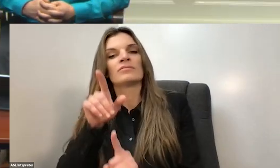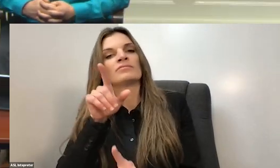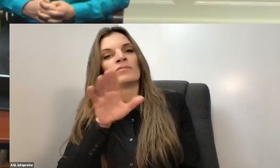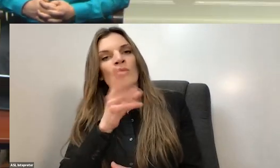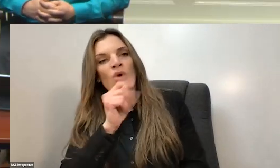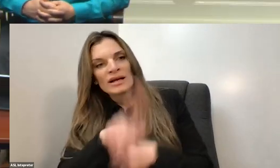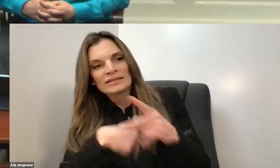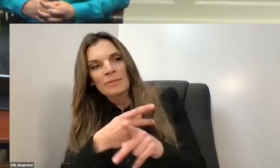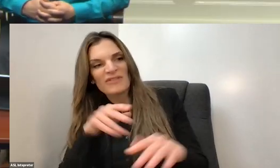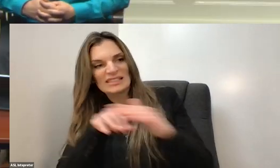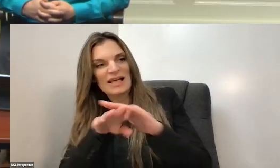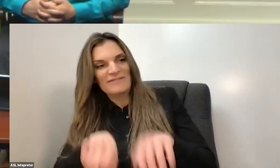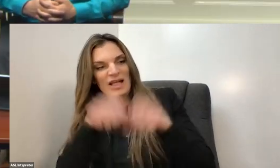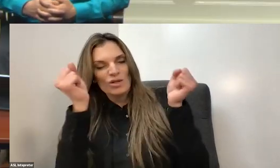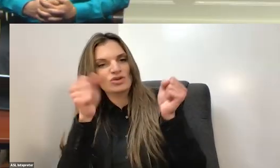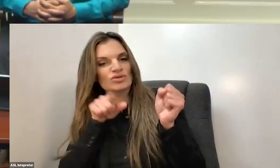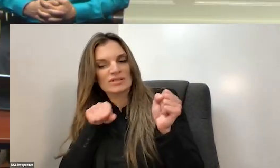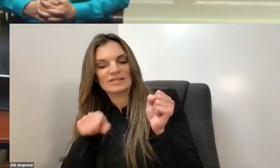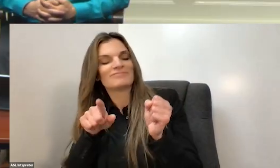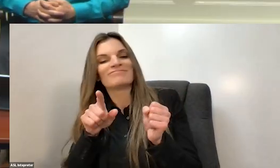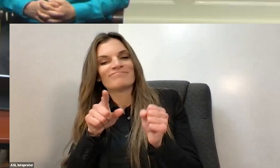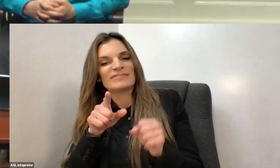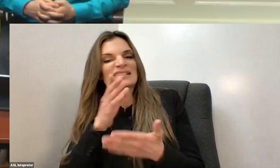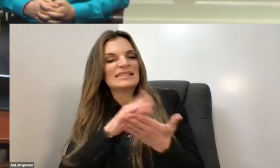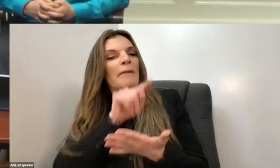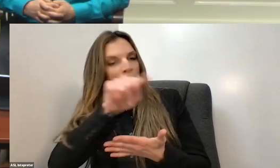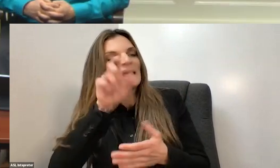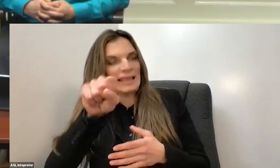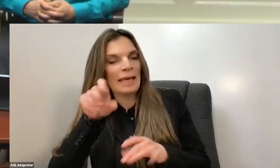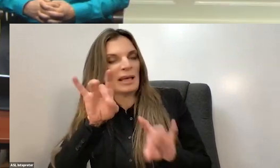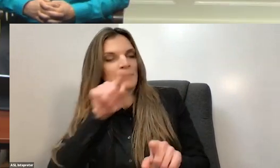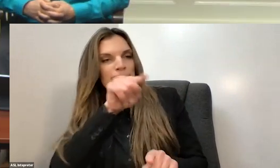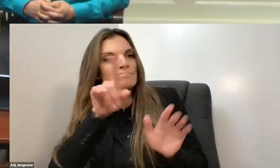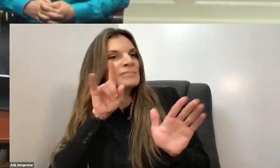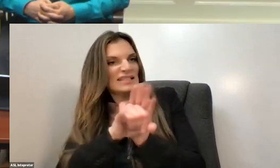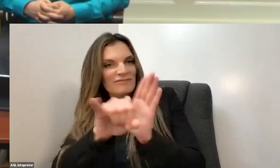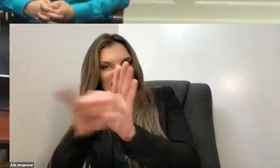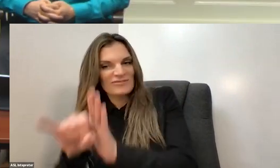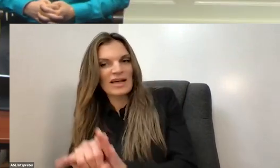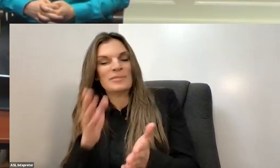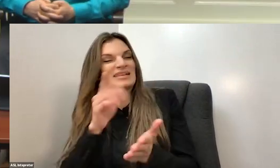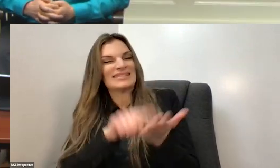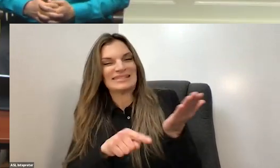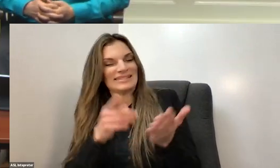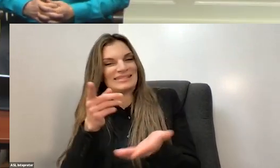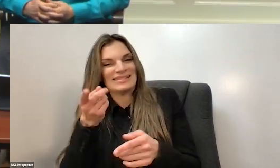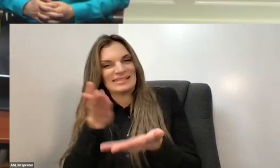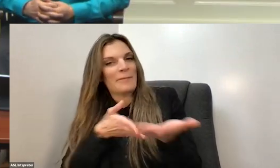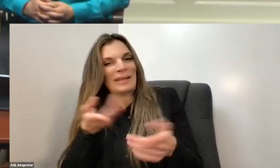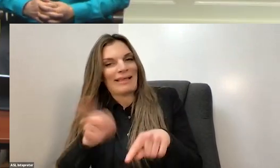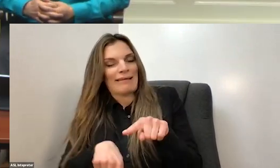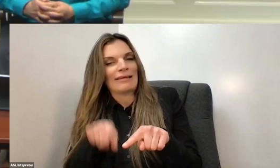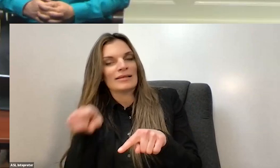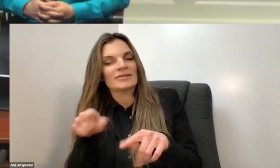of violations, and that there's still so much manual accessibility testing that's required. You know, certainly